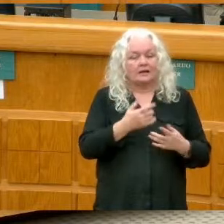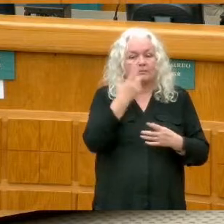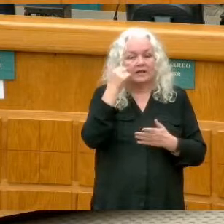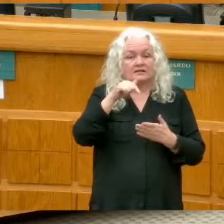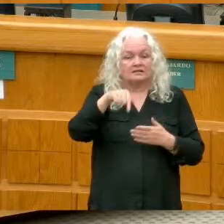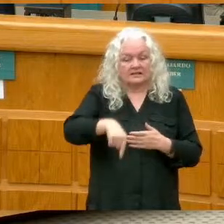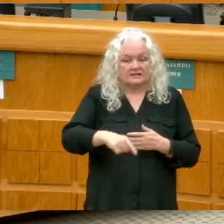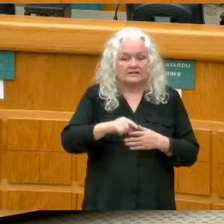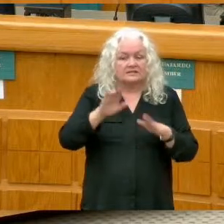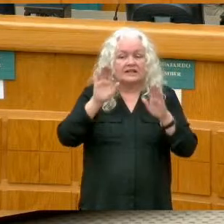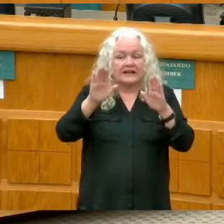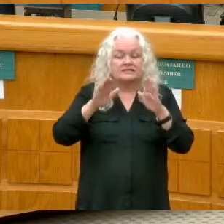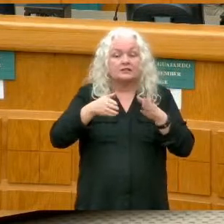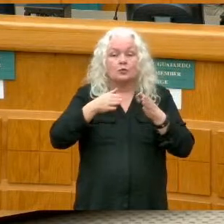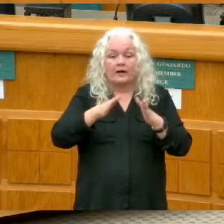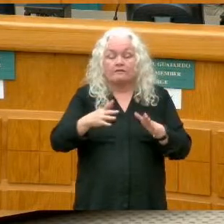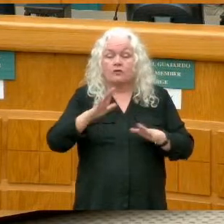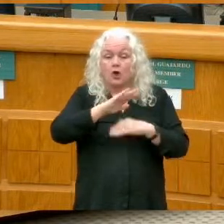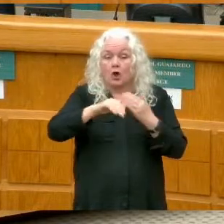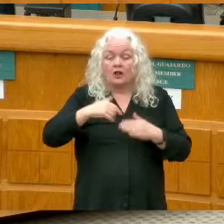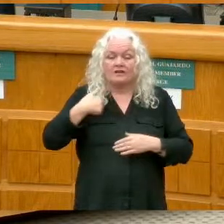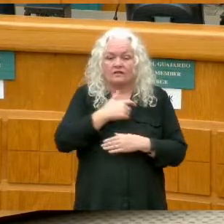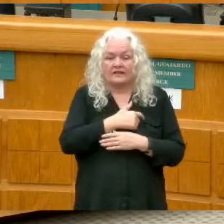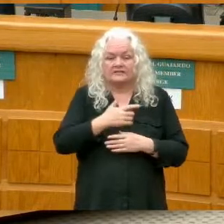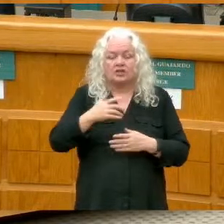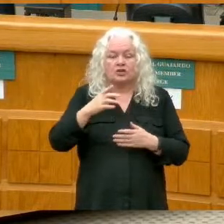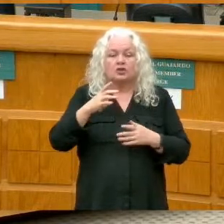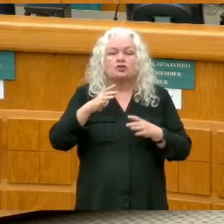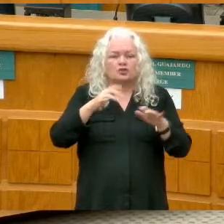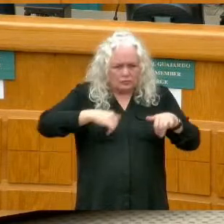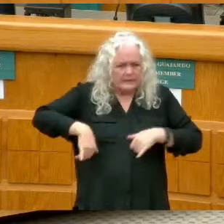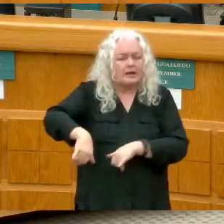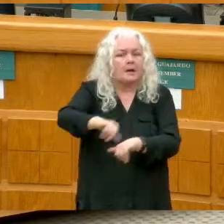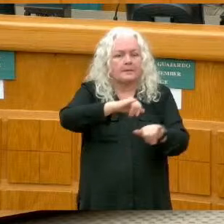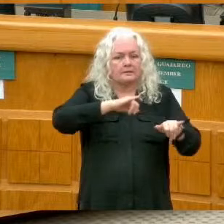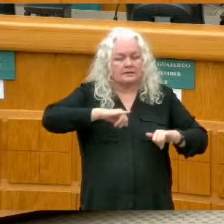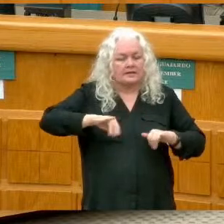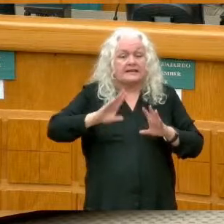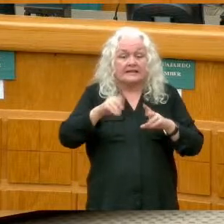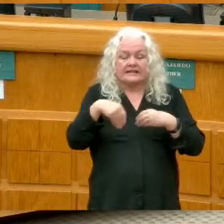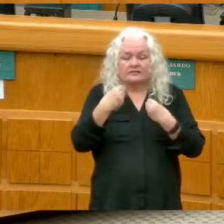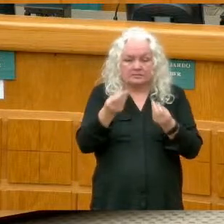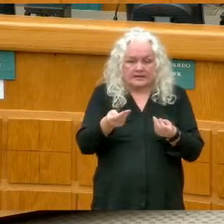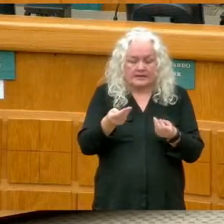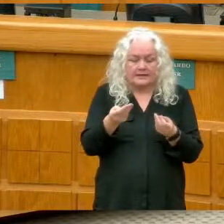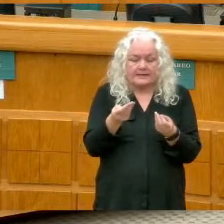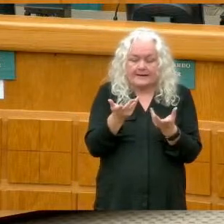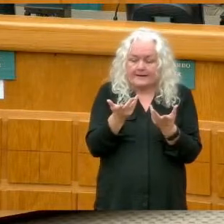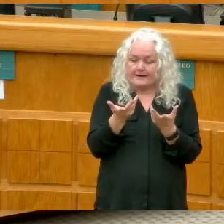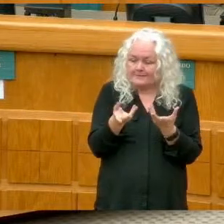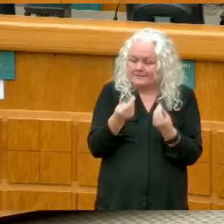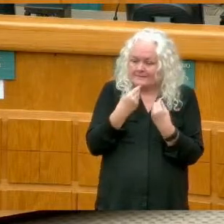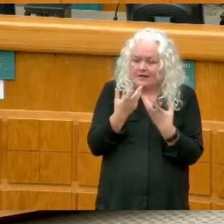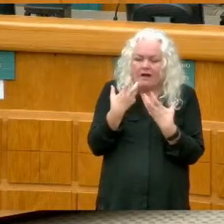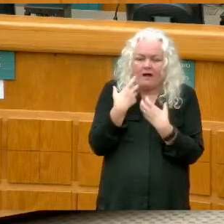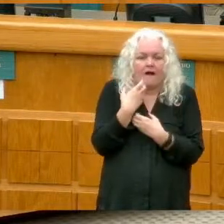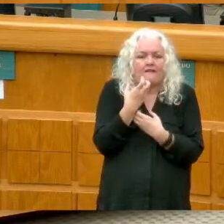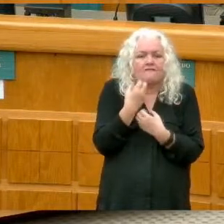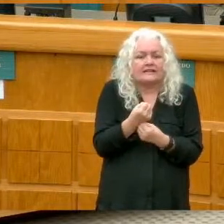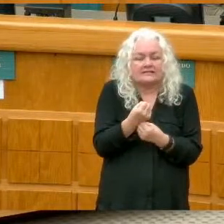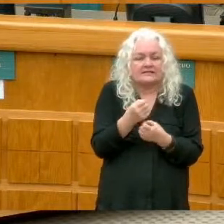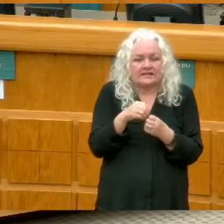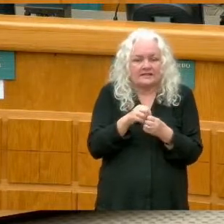this is an excellent way for all of us to find common ground. It gives me great confidence